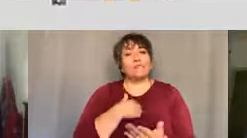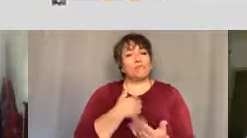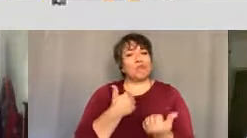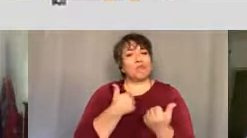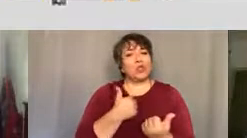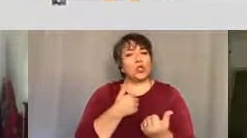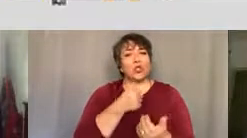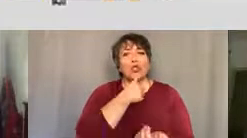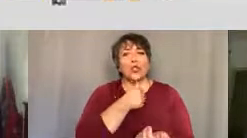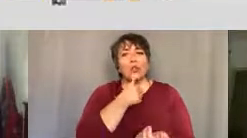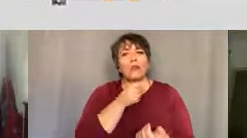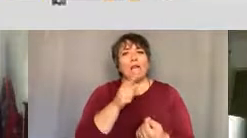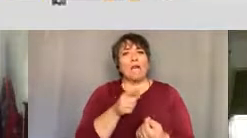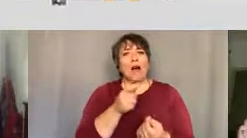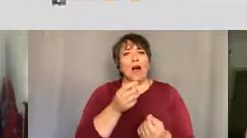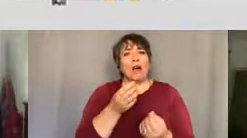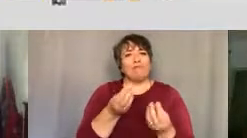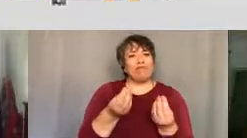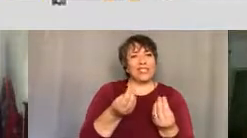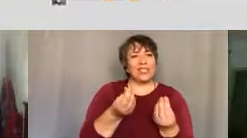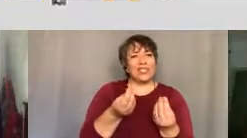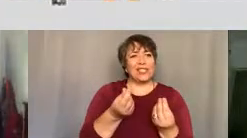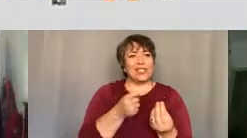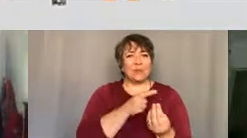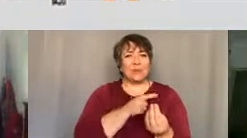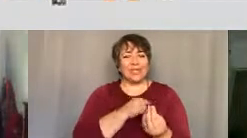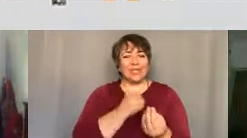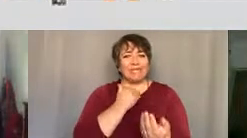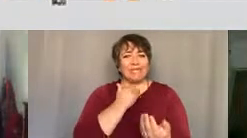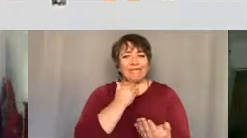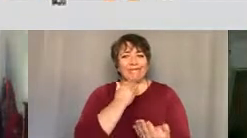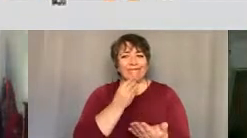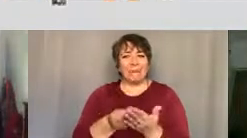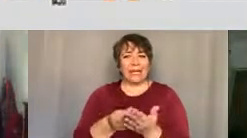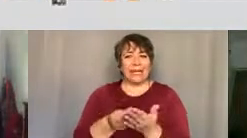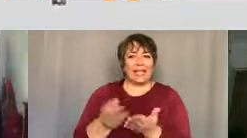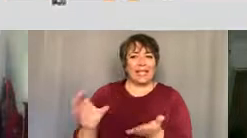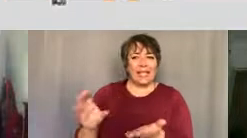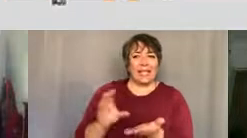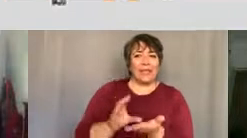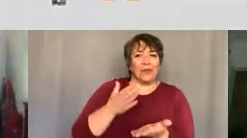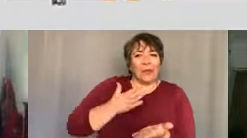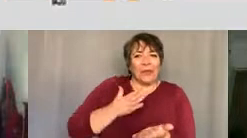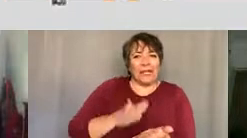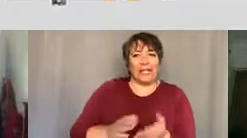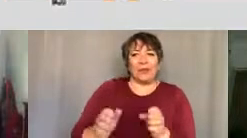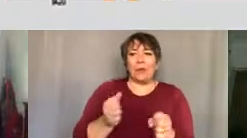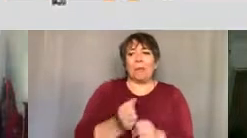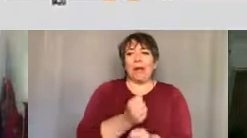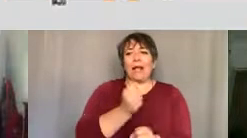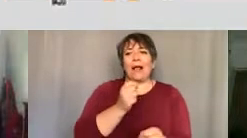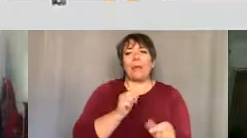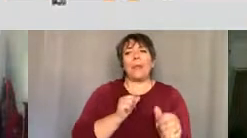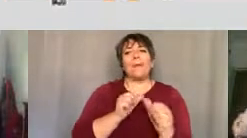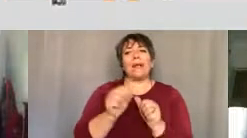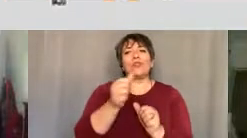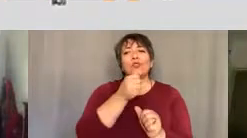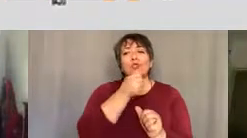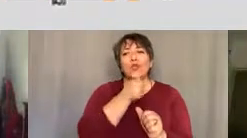limited resource coming into the system and we need to make the best use of those. So just as a little bit of context there,